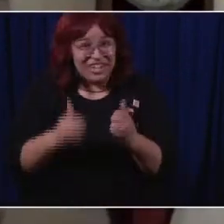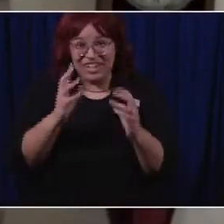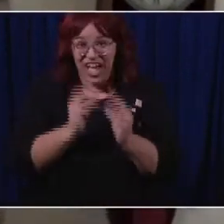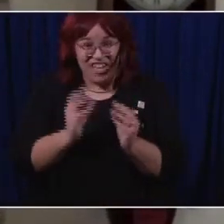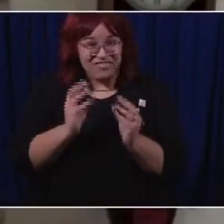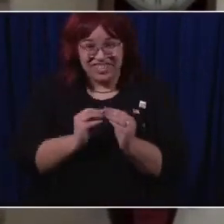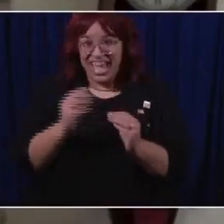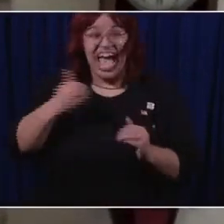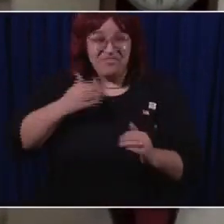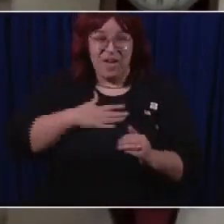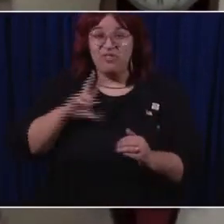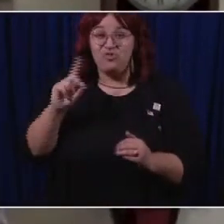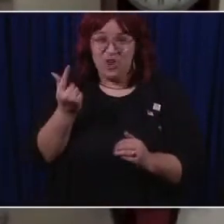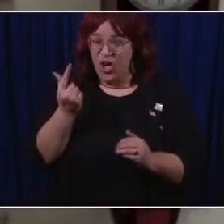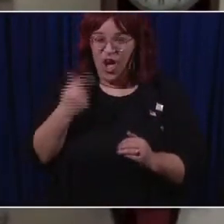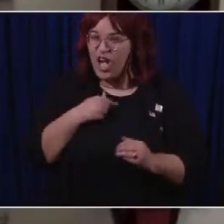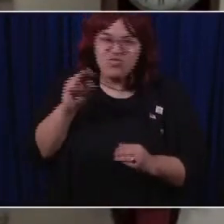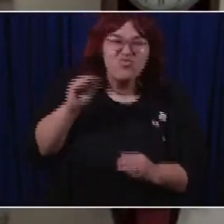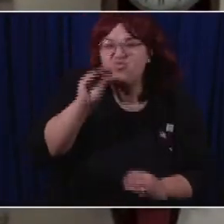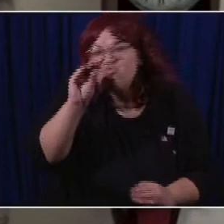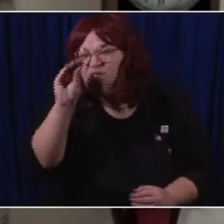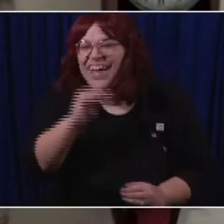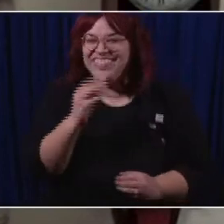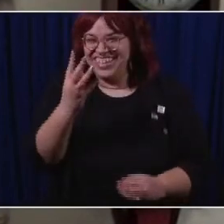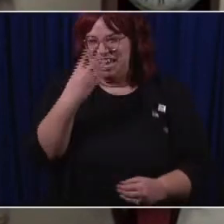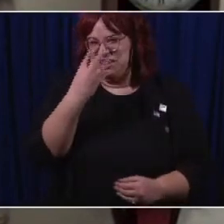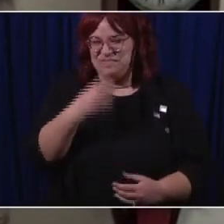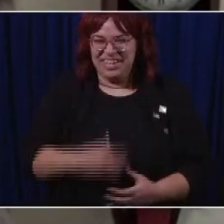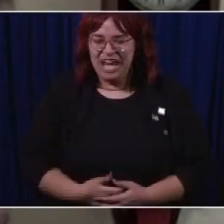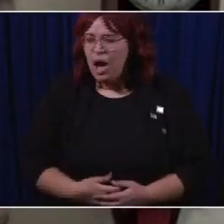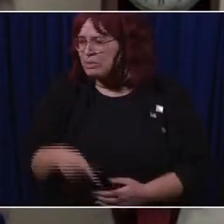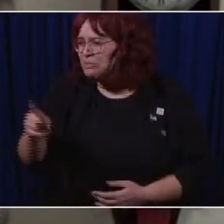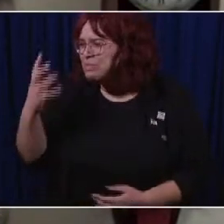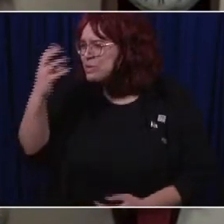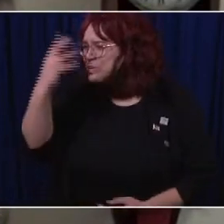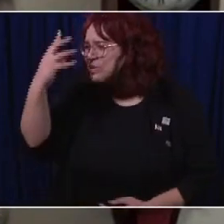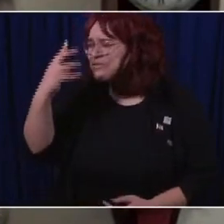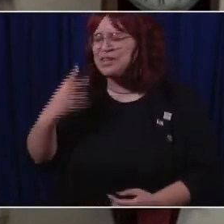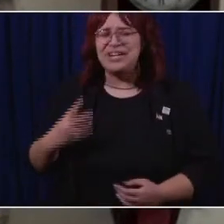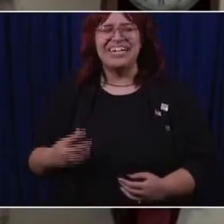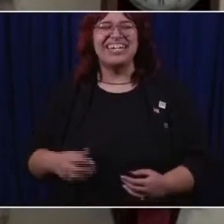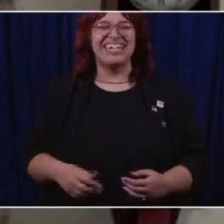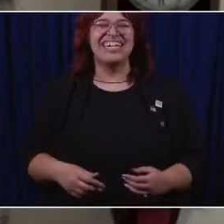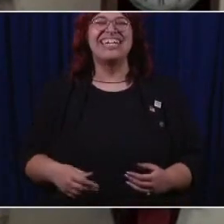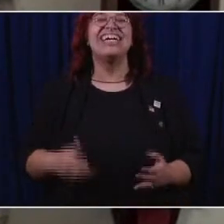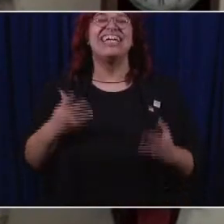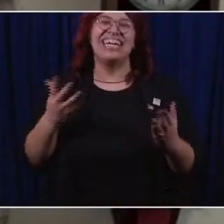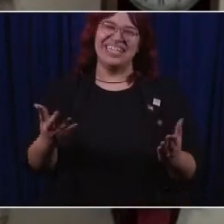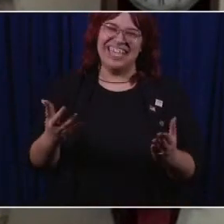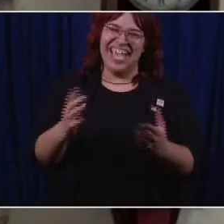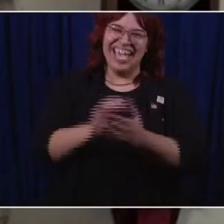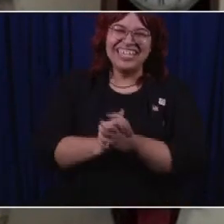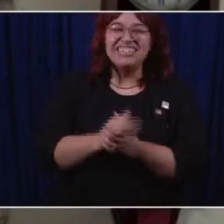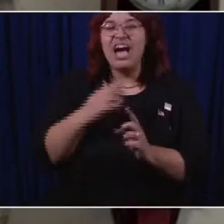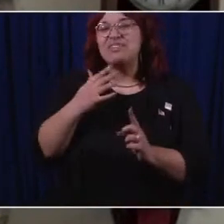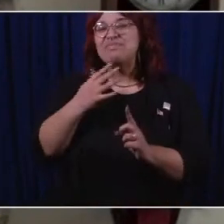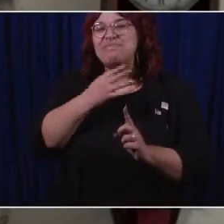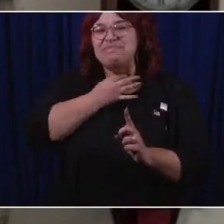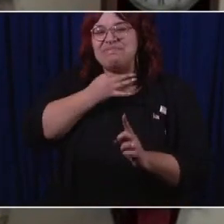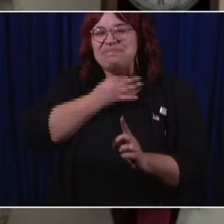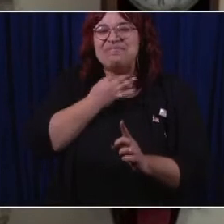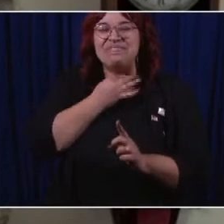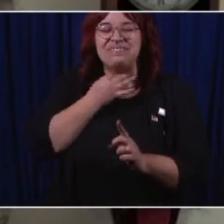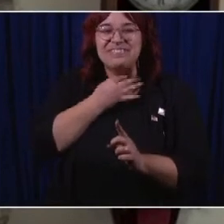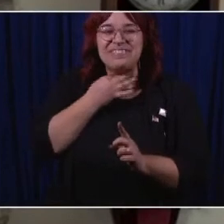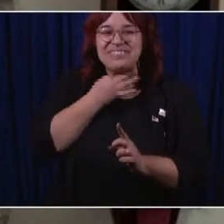he's beautiful. Hey, thank you. My question, could you please repeat that information about the sort